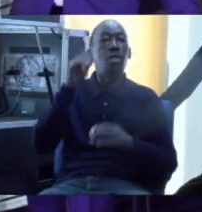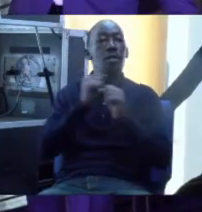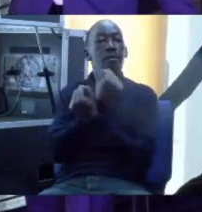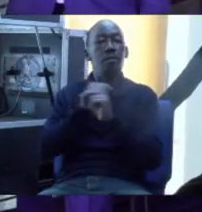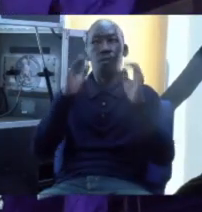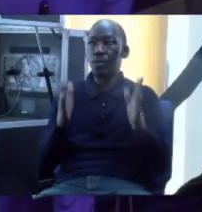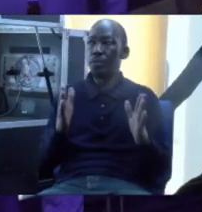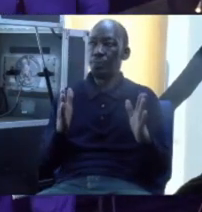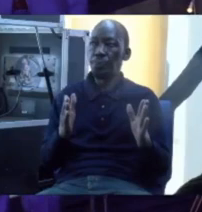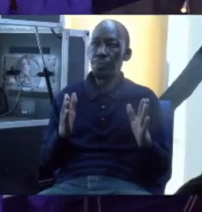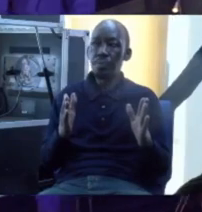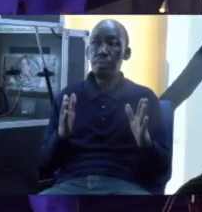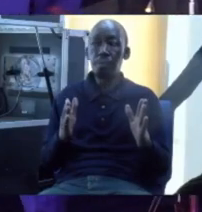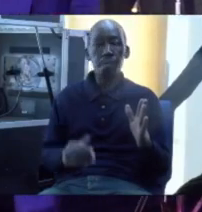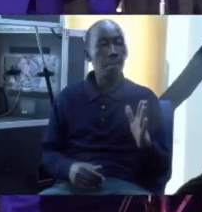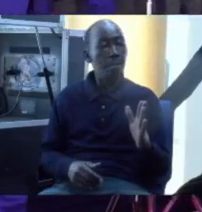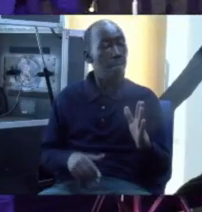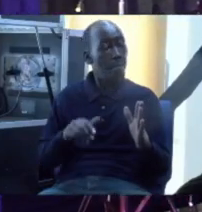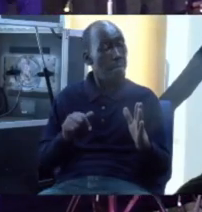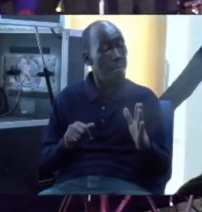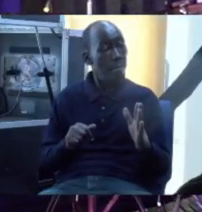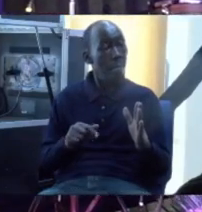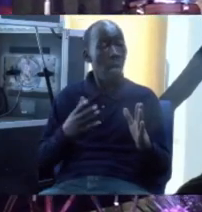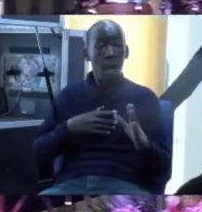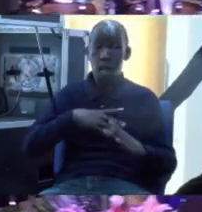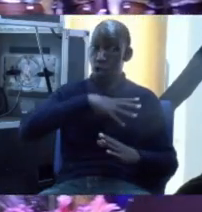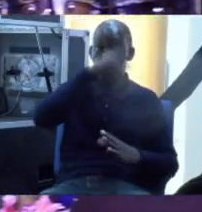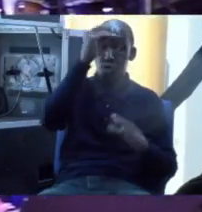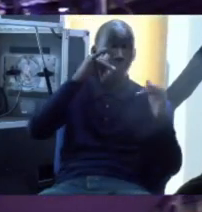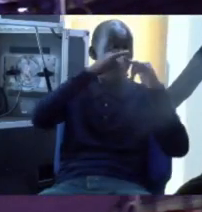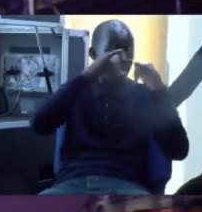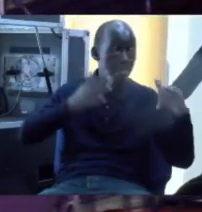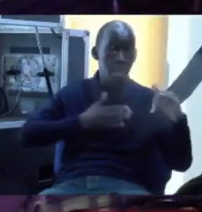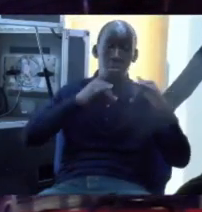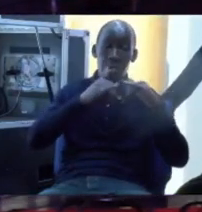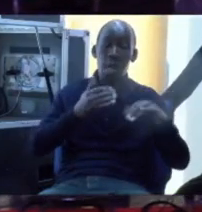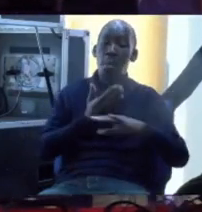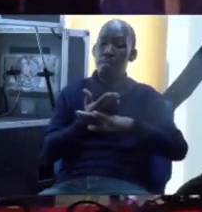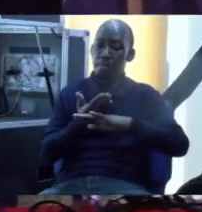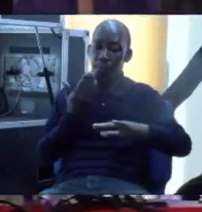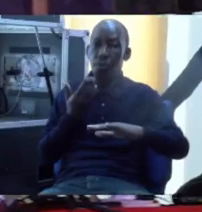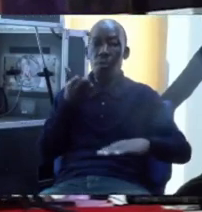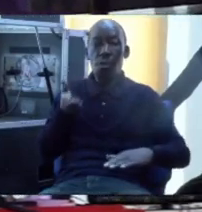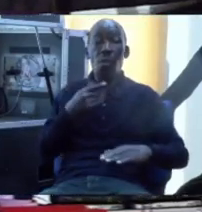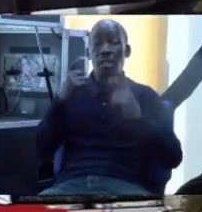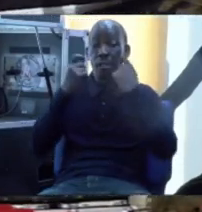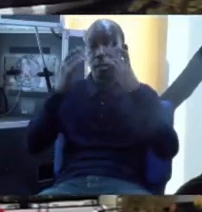mkombozi. Ai. Wacha niende kwa hema yangu. Turudi kwenye hema. Nasema before there was a sinner.